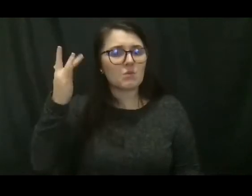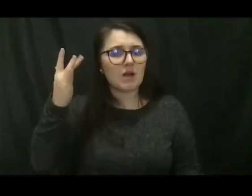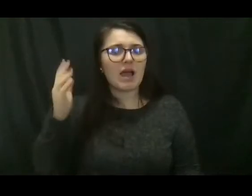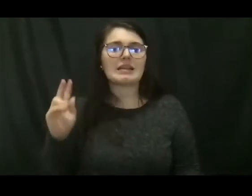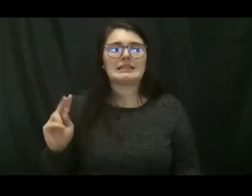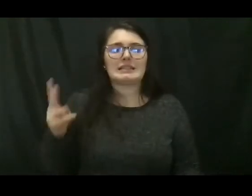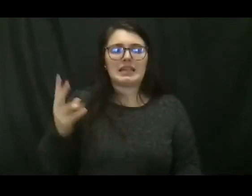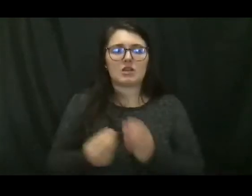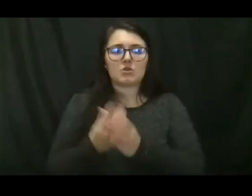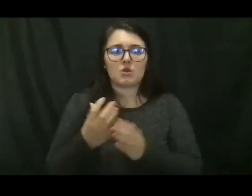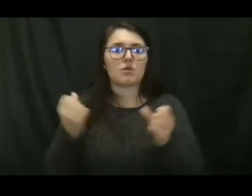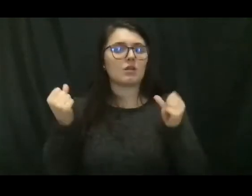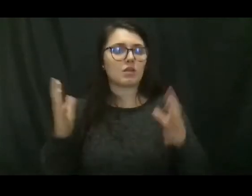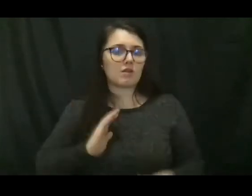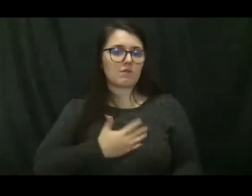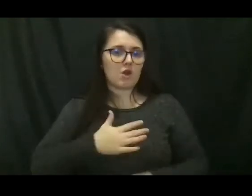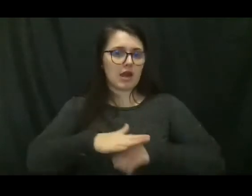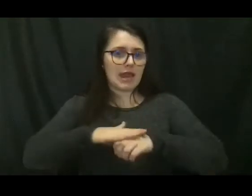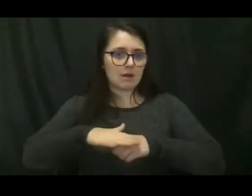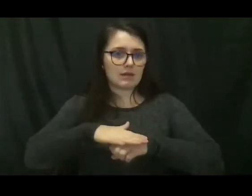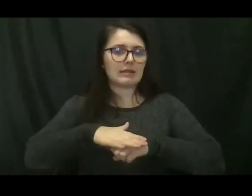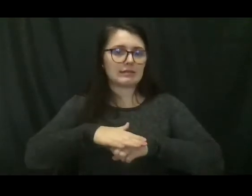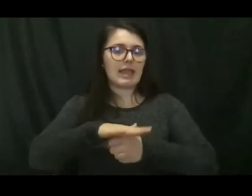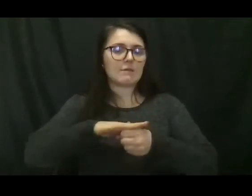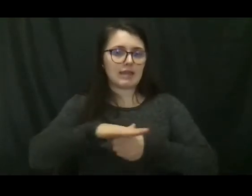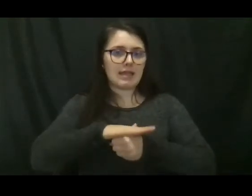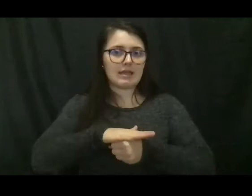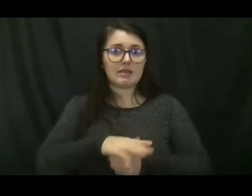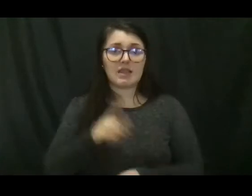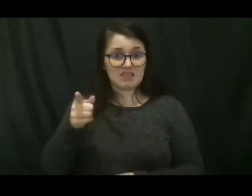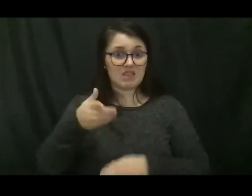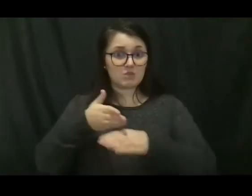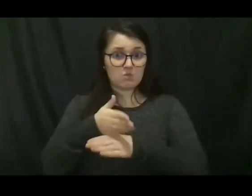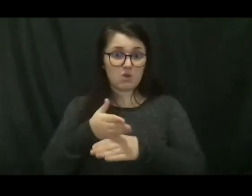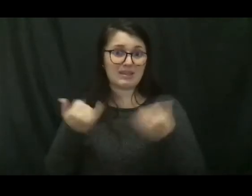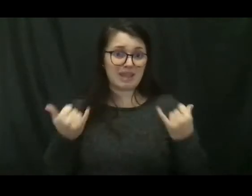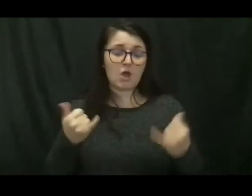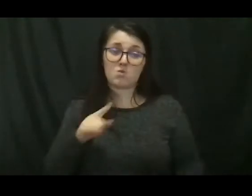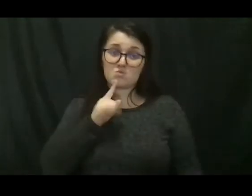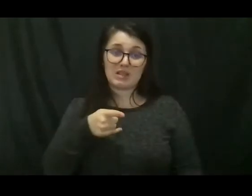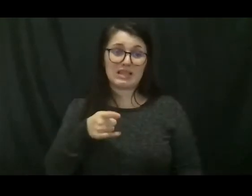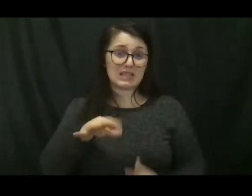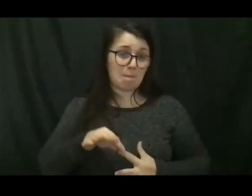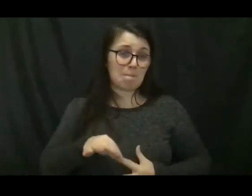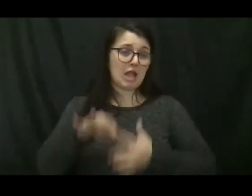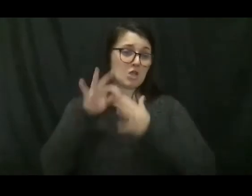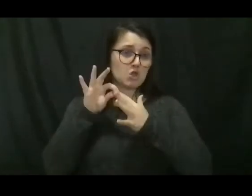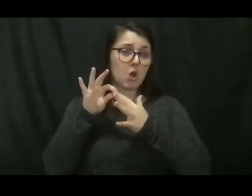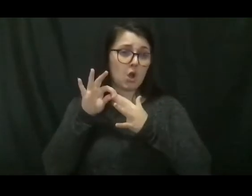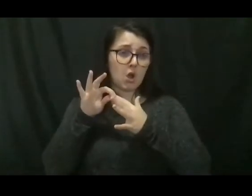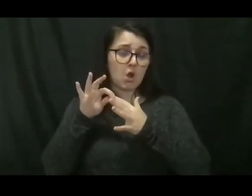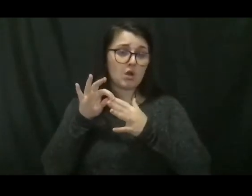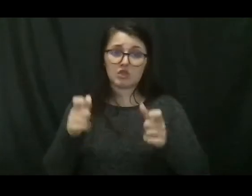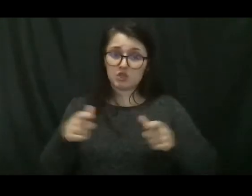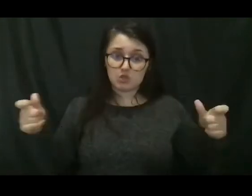lot of our places. And so having wood like this milled is actually kind of rare these days because it takes a rather large tree just